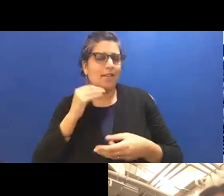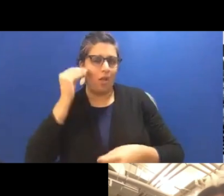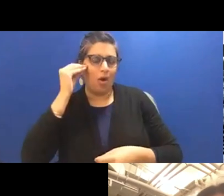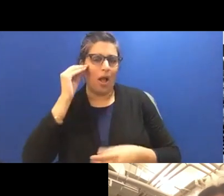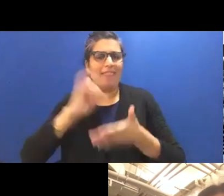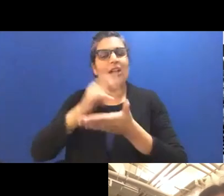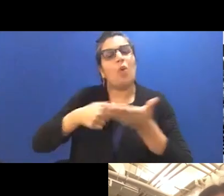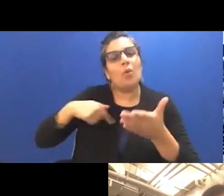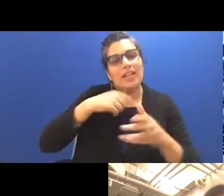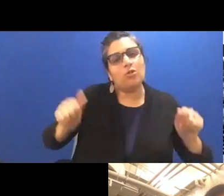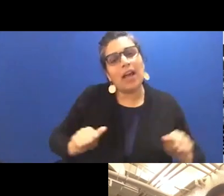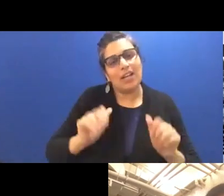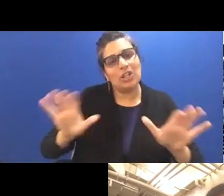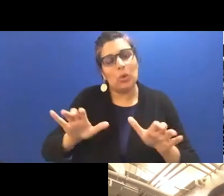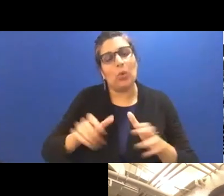our community feels as well.